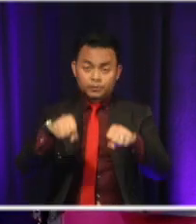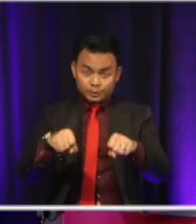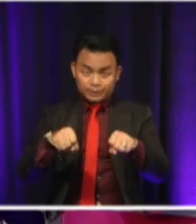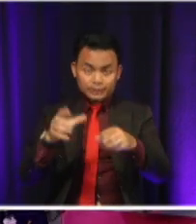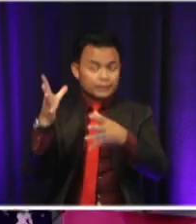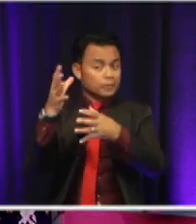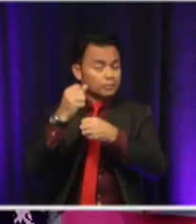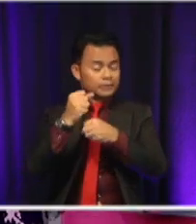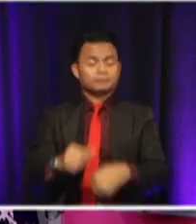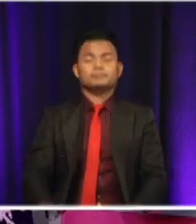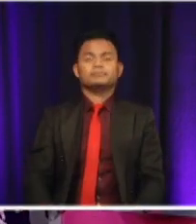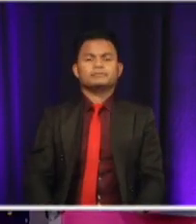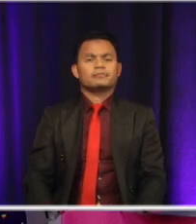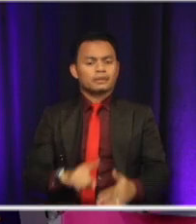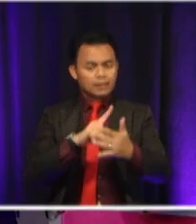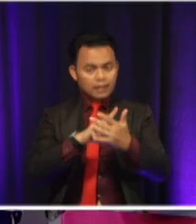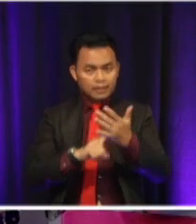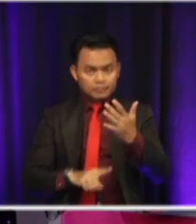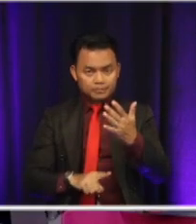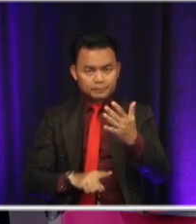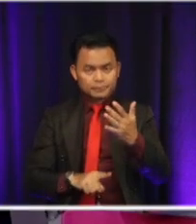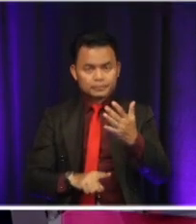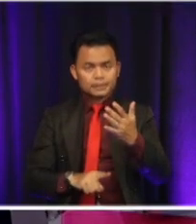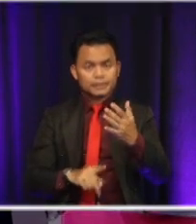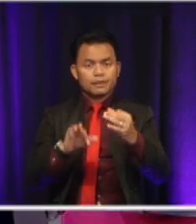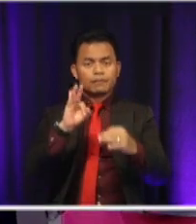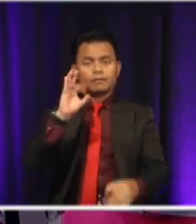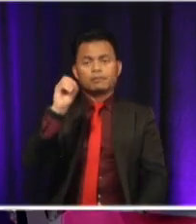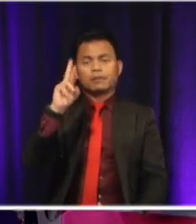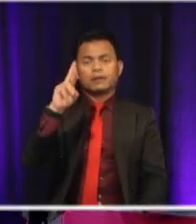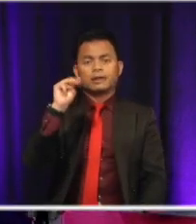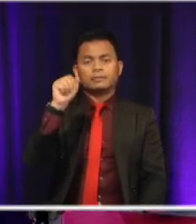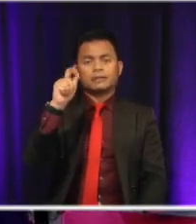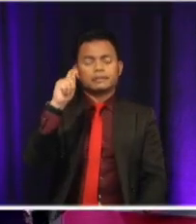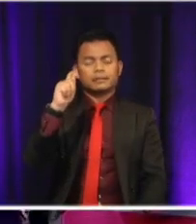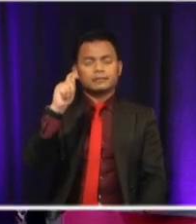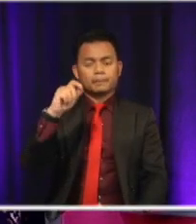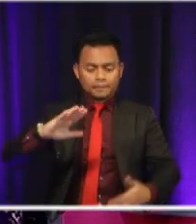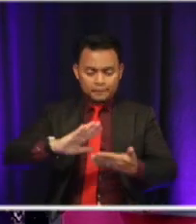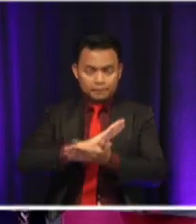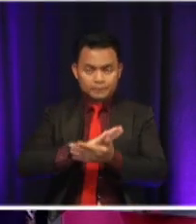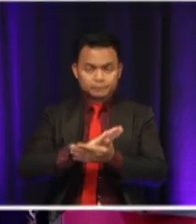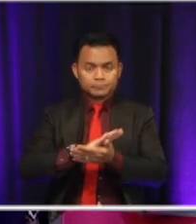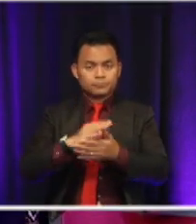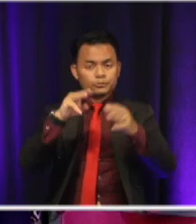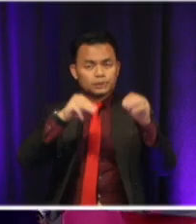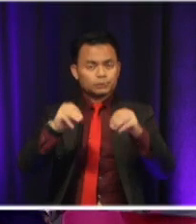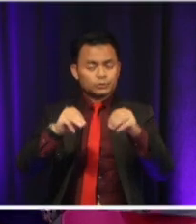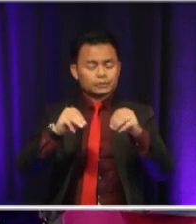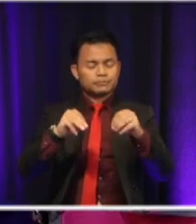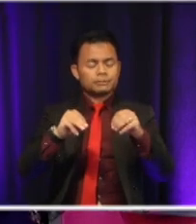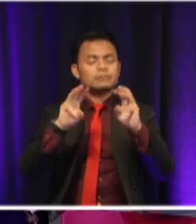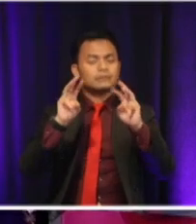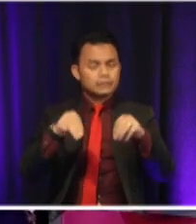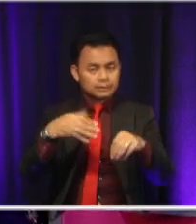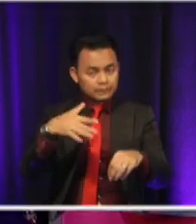what the format of the paper is. So pupils should know this already so well, I'm sure.